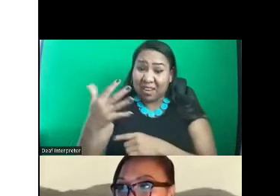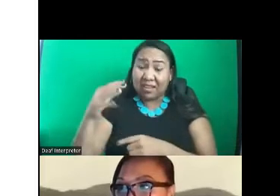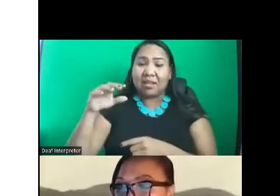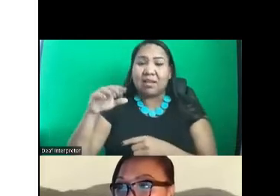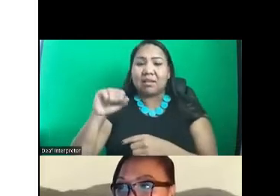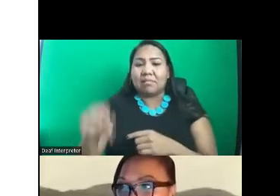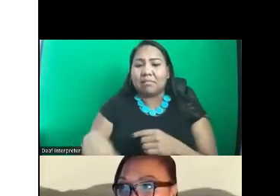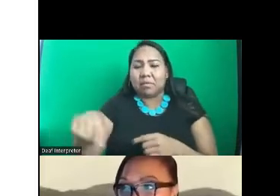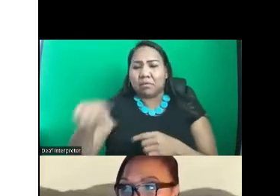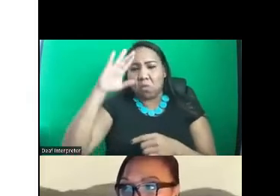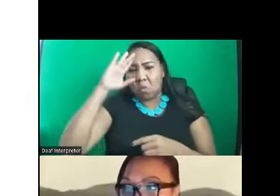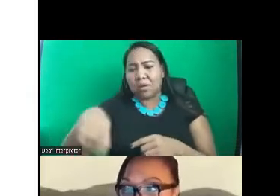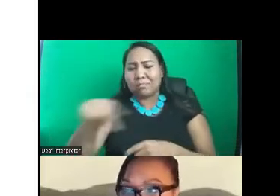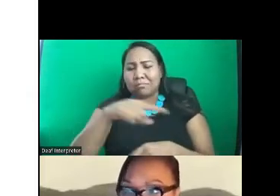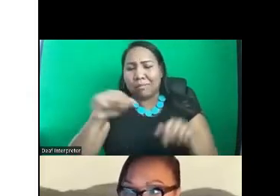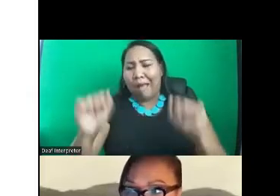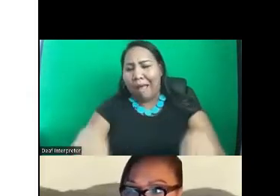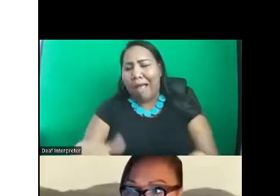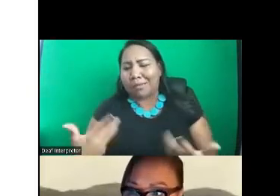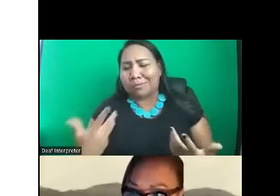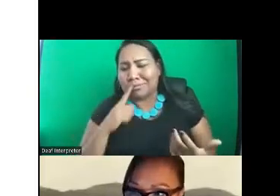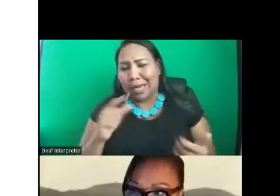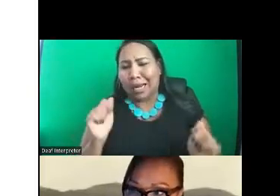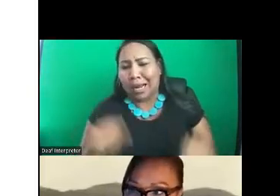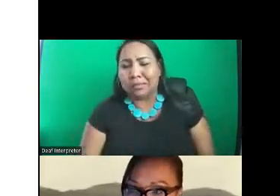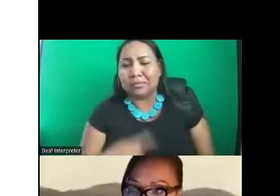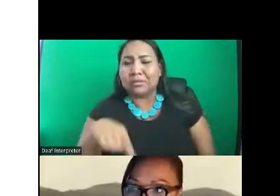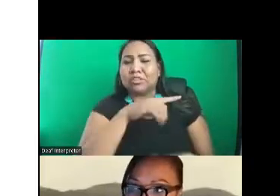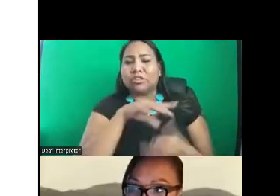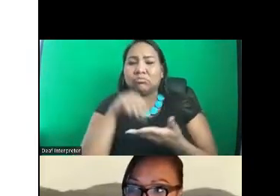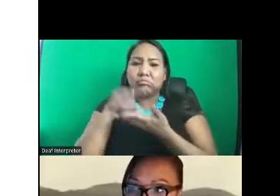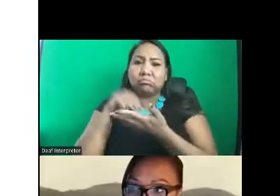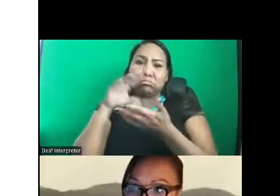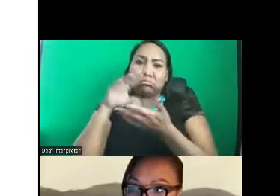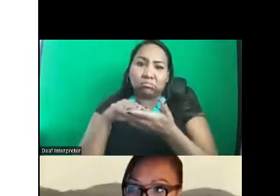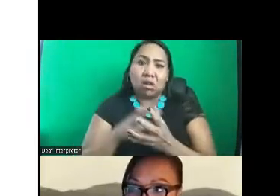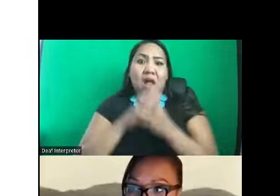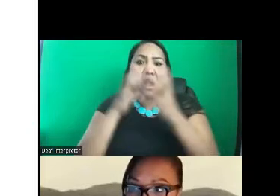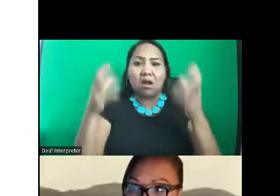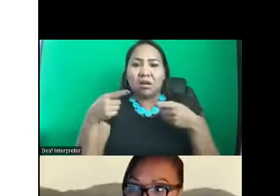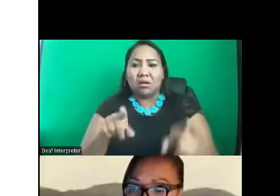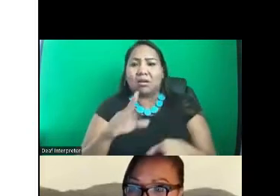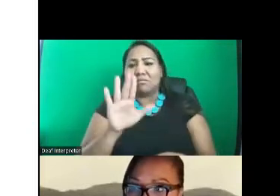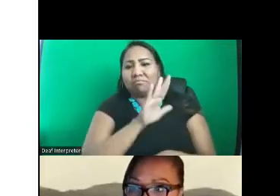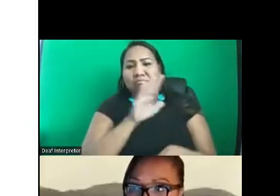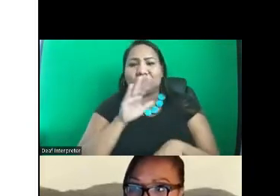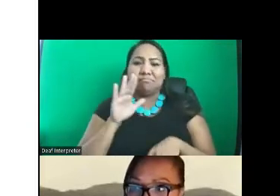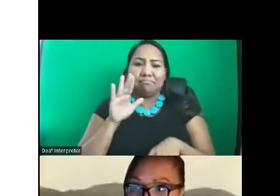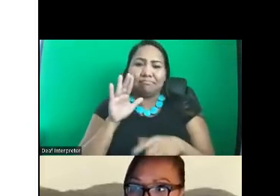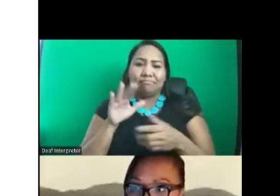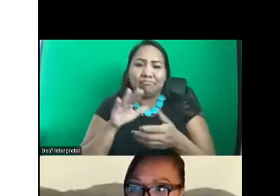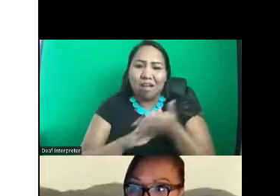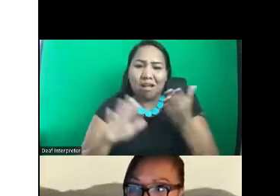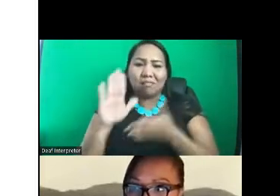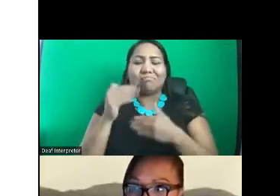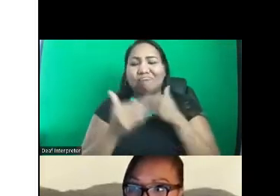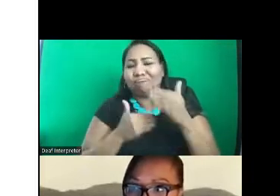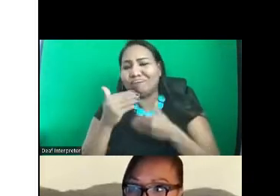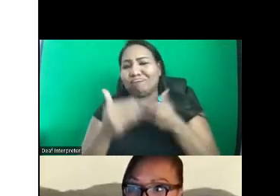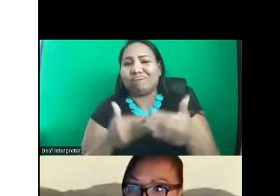this. They've learned a lot during their years and semesters learning how to do this.